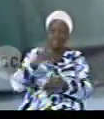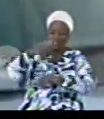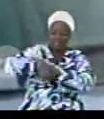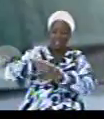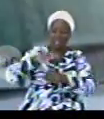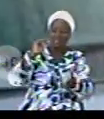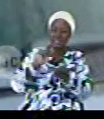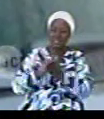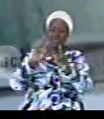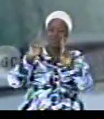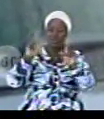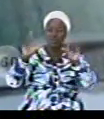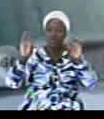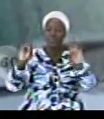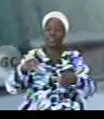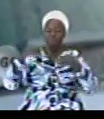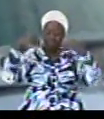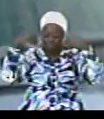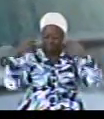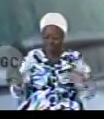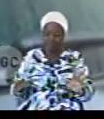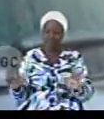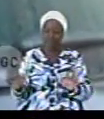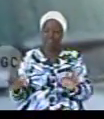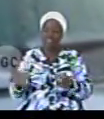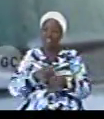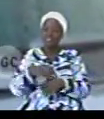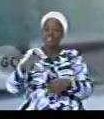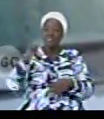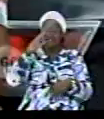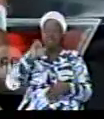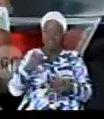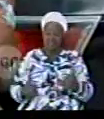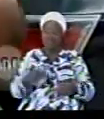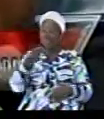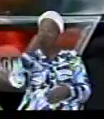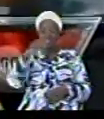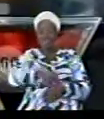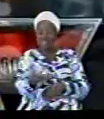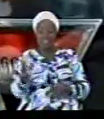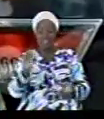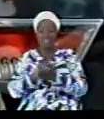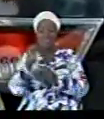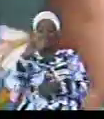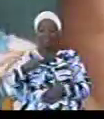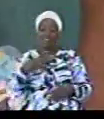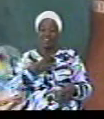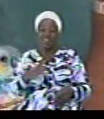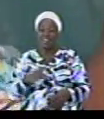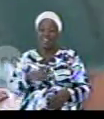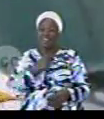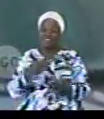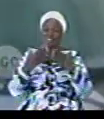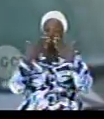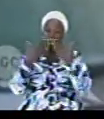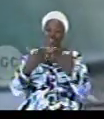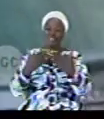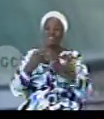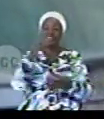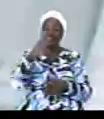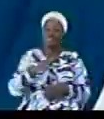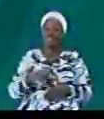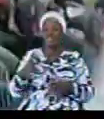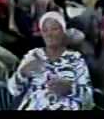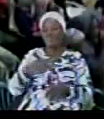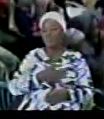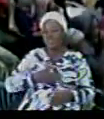No usher again. I cannot eat anything I want to eat. So I give glory to the Almighty God. Baba Kumuyi,